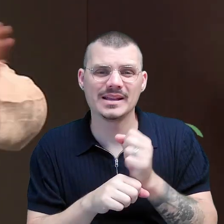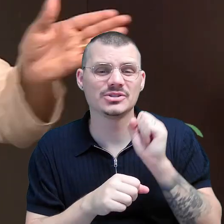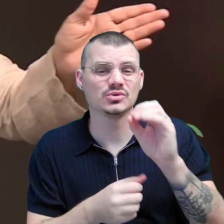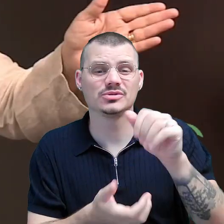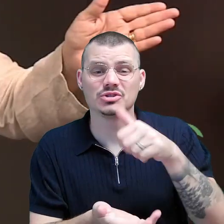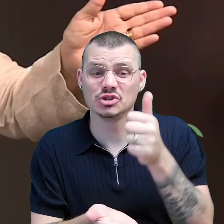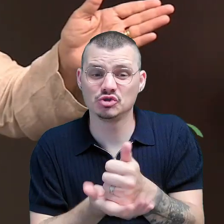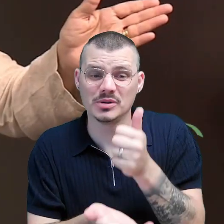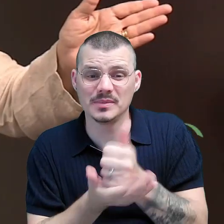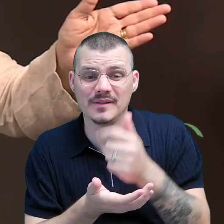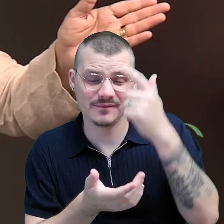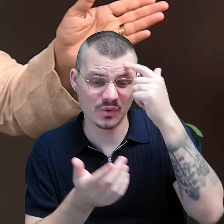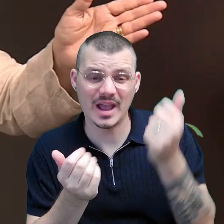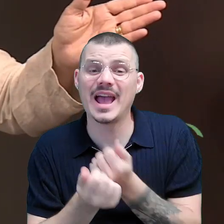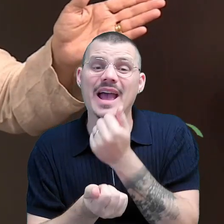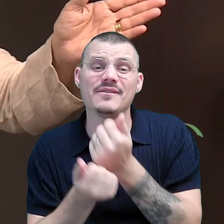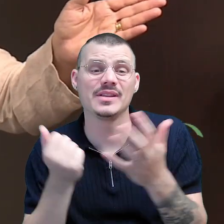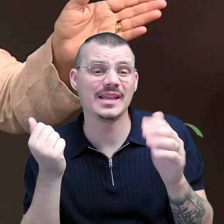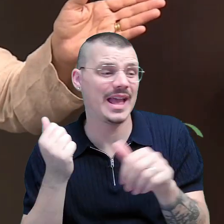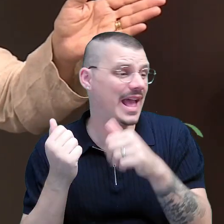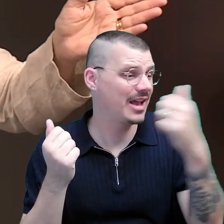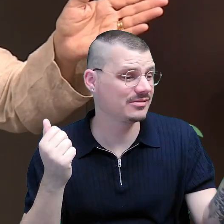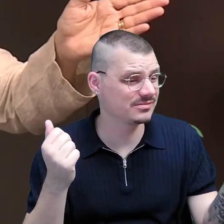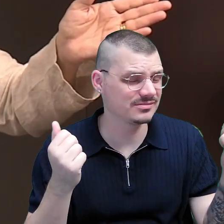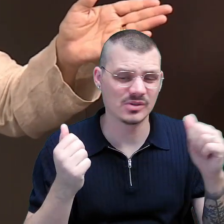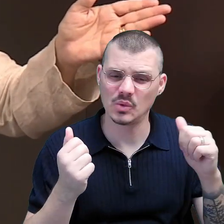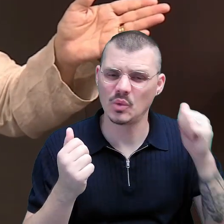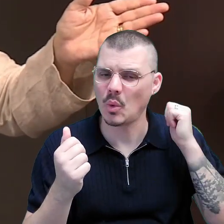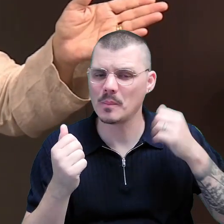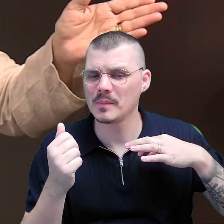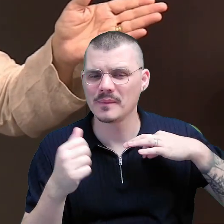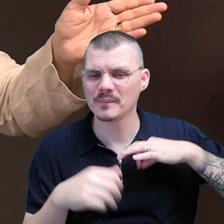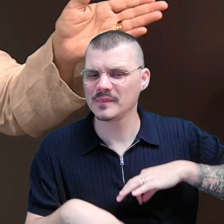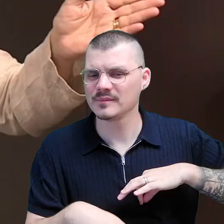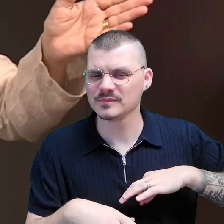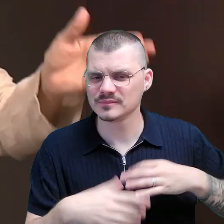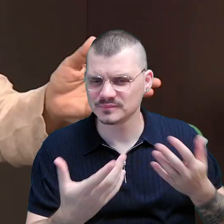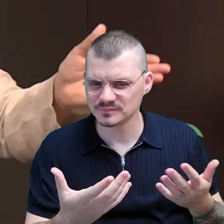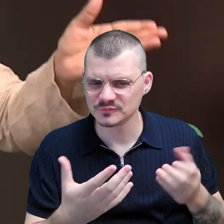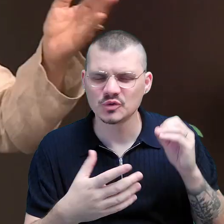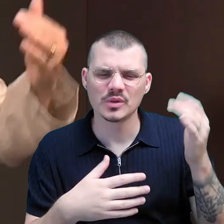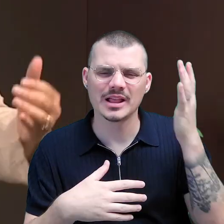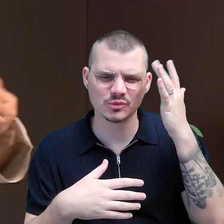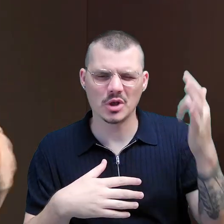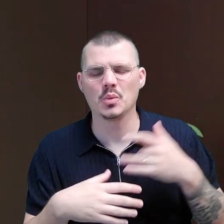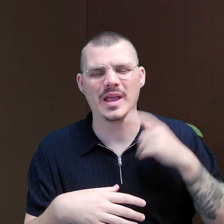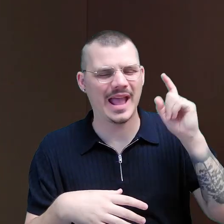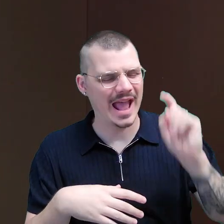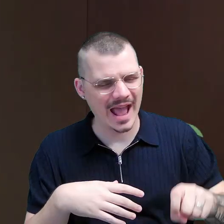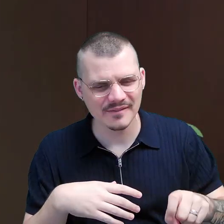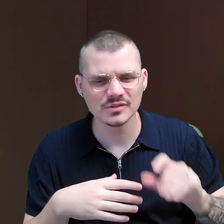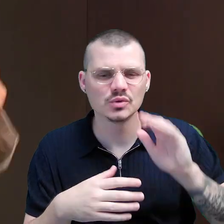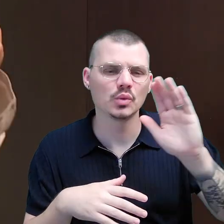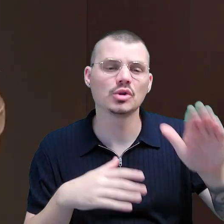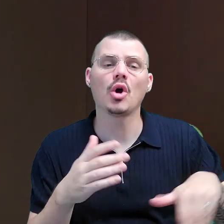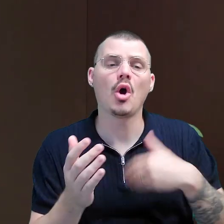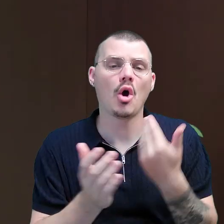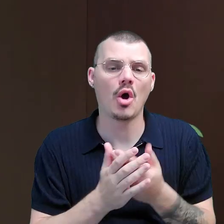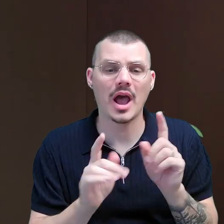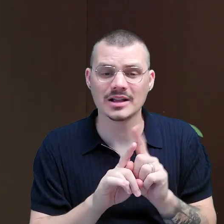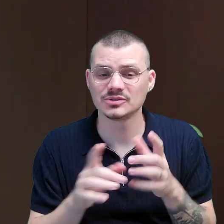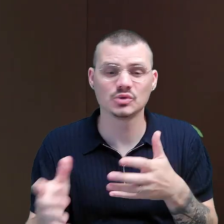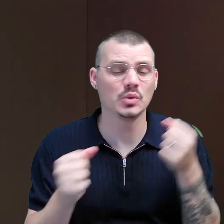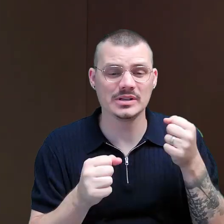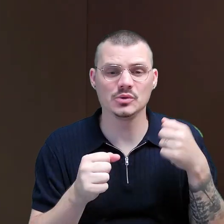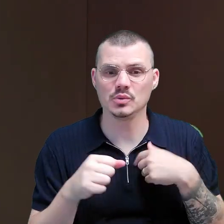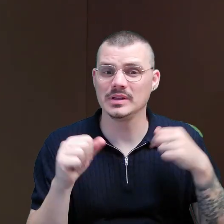the treatment for everything else won't be very helpful. So that's why we have to do it all as quick as we